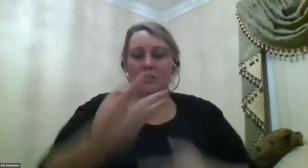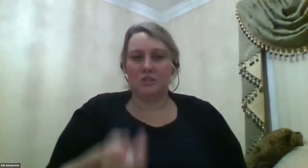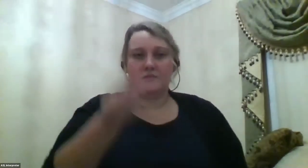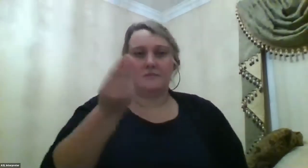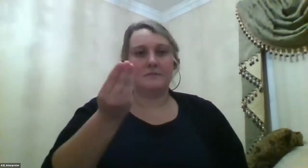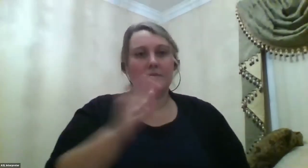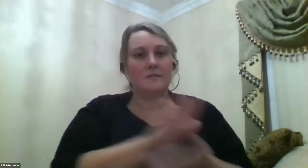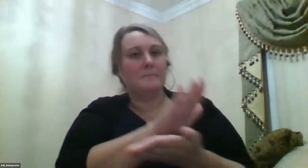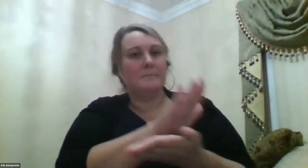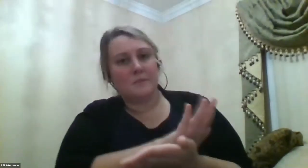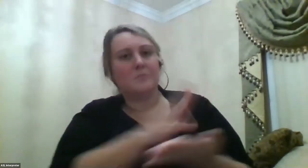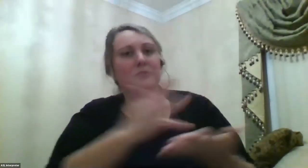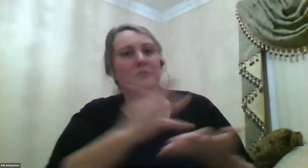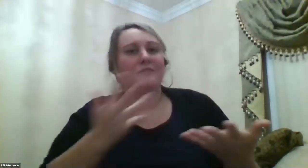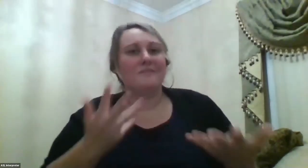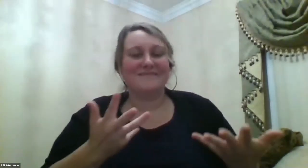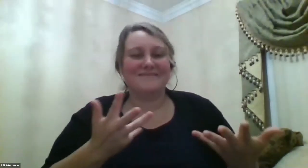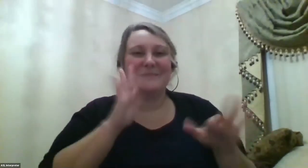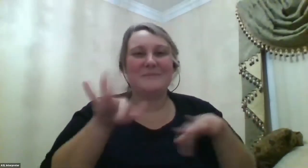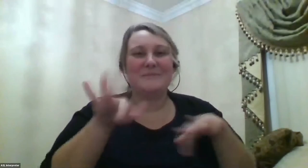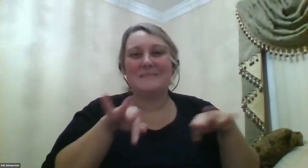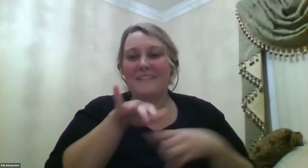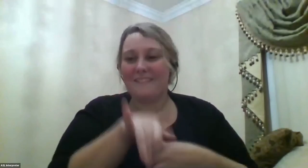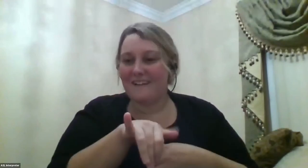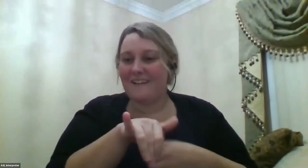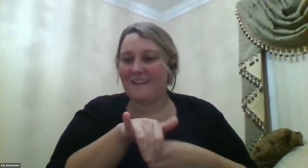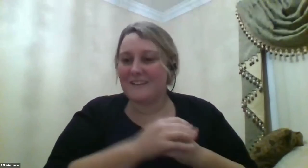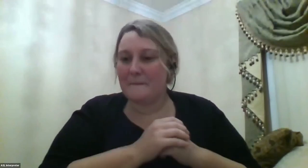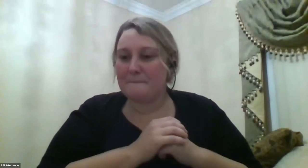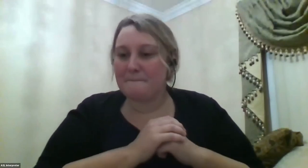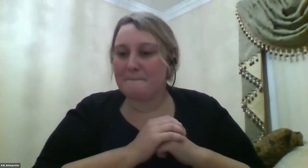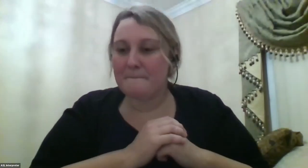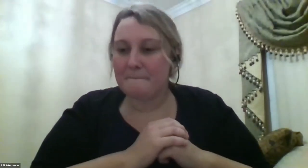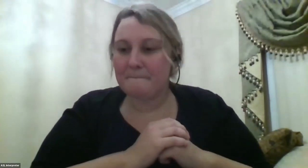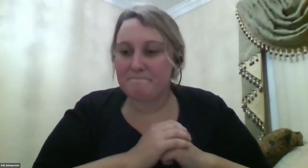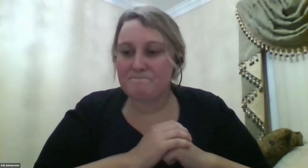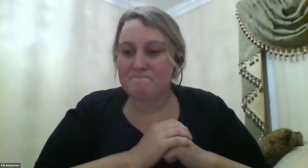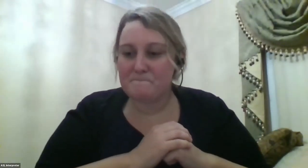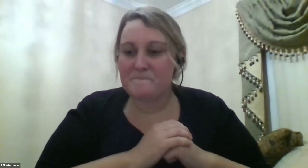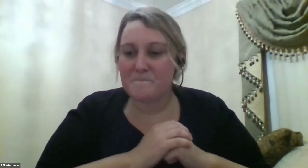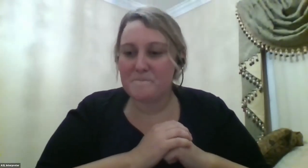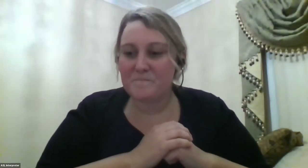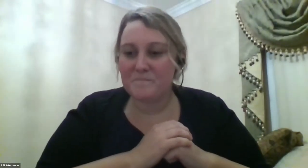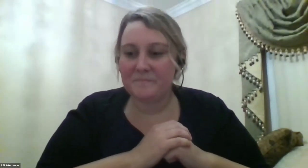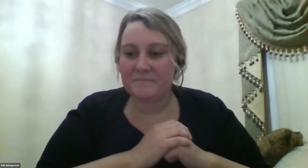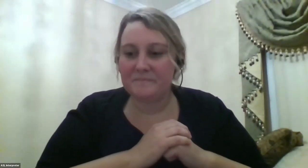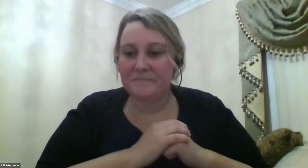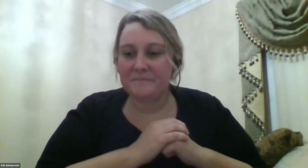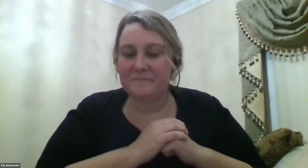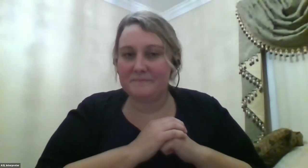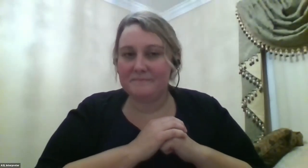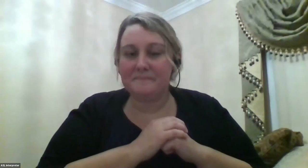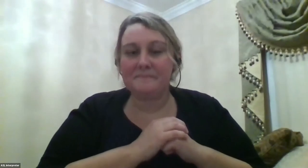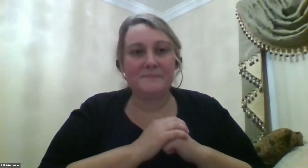for me, it's also about this moment where I don't think that this thing of us being outside is going to end anytime soon,